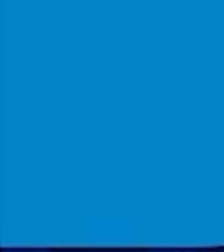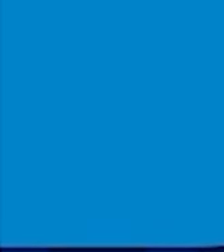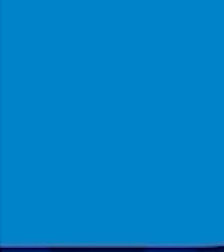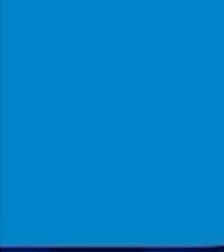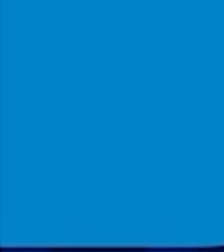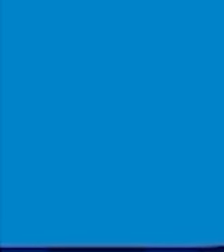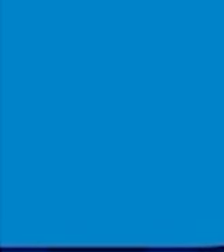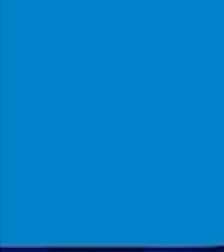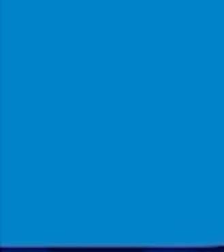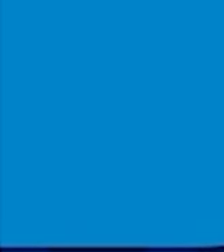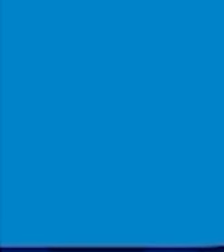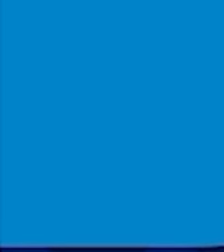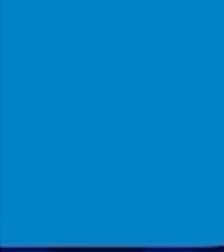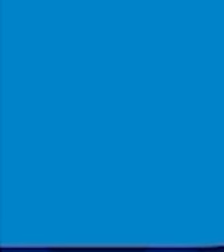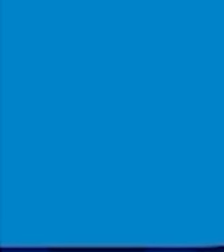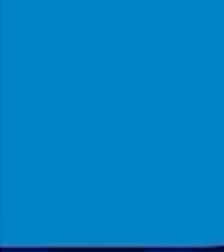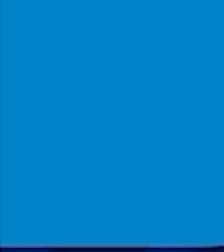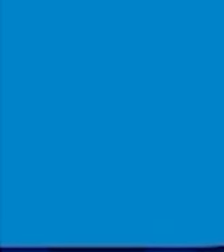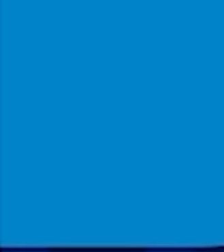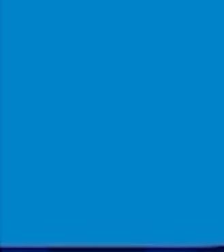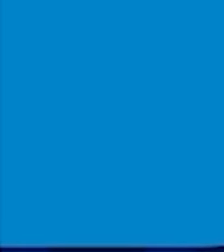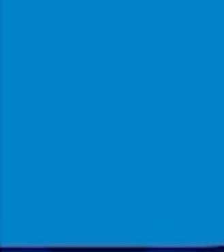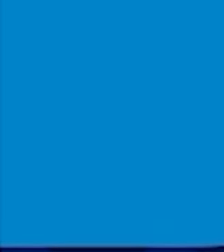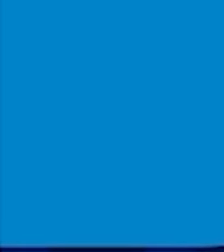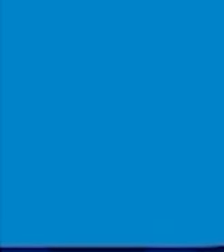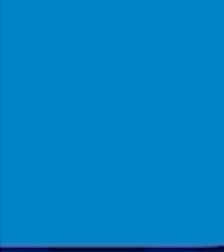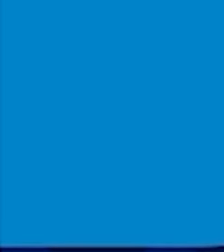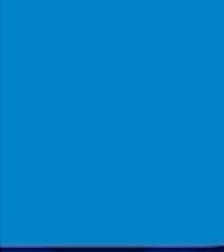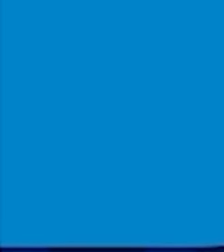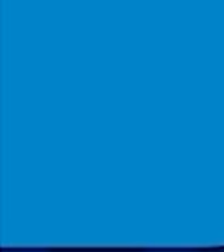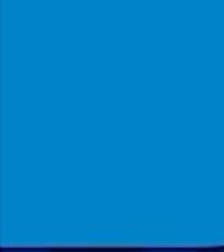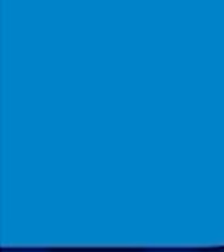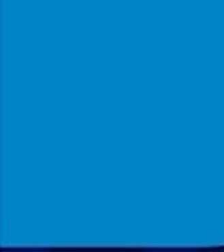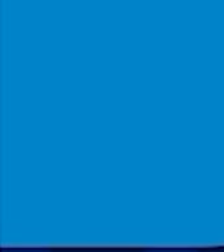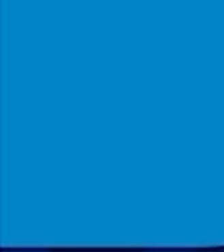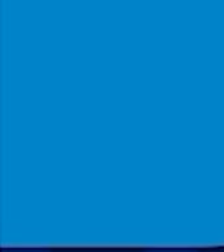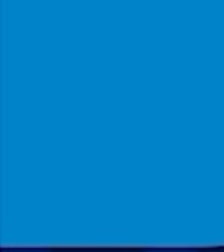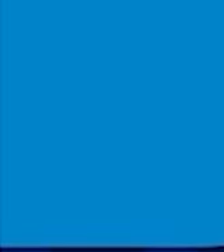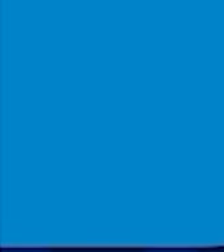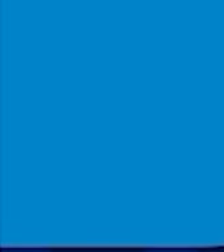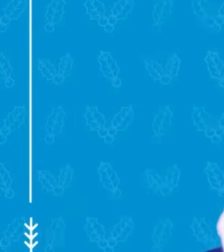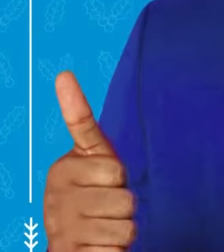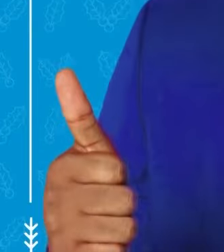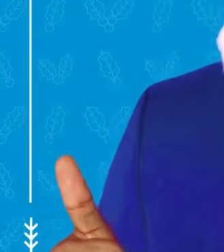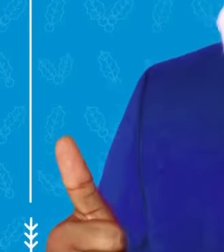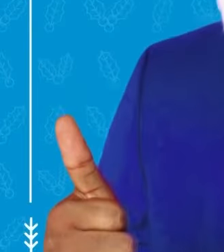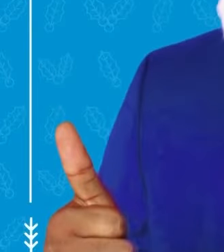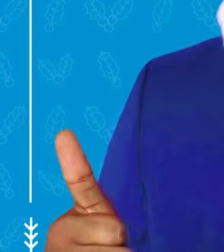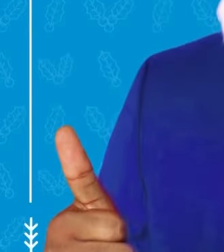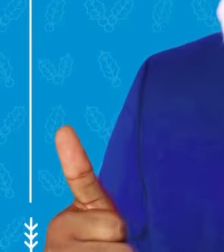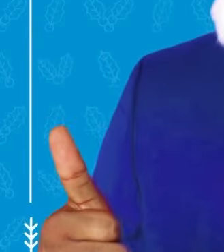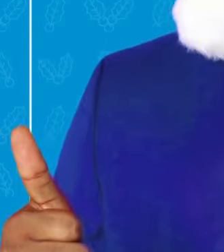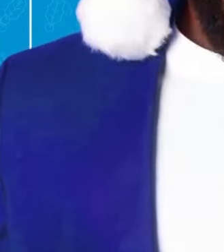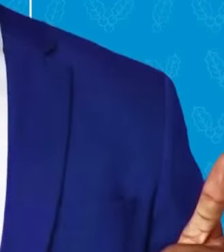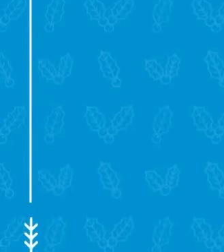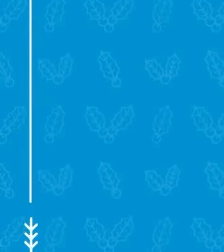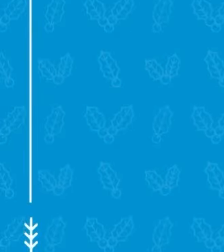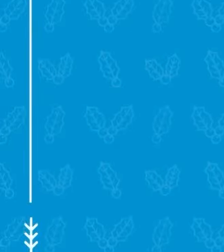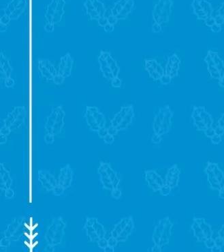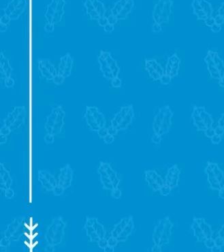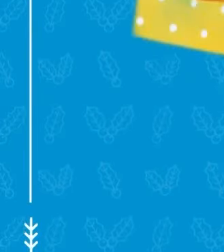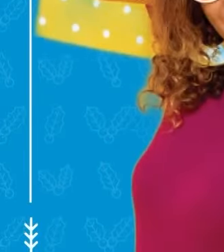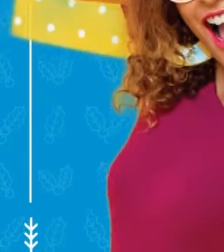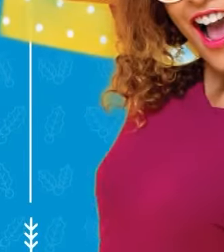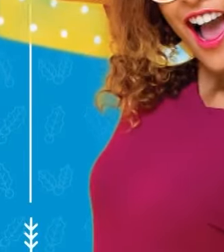Rediscover Flow at discoverflow.co. Flow, inspired by you. Laugh your way